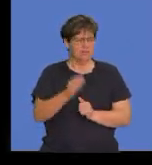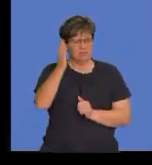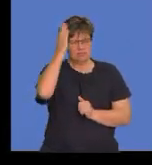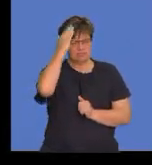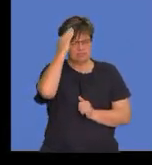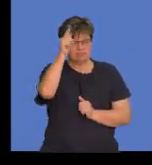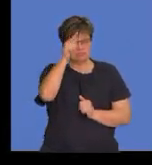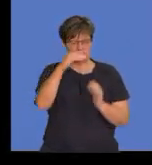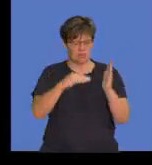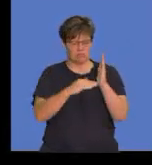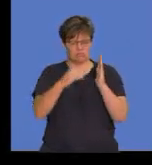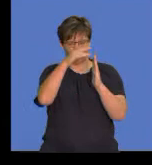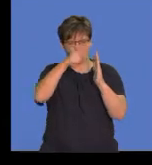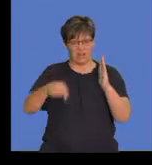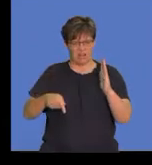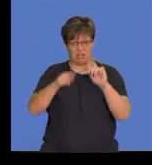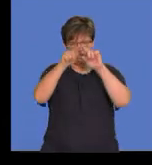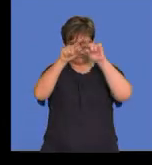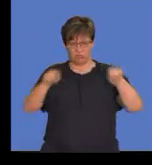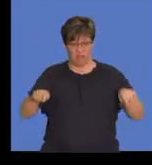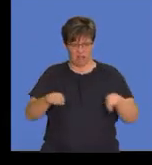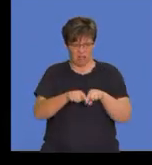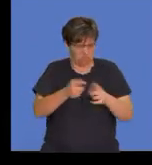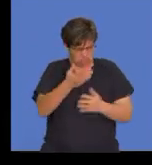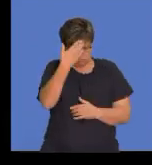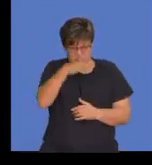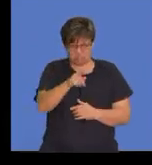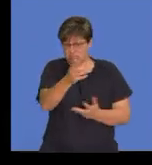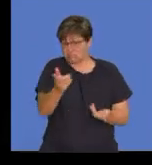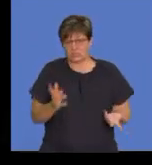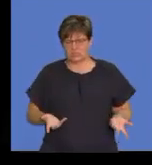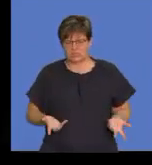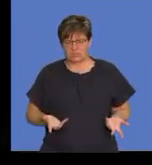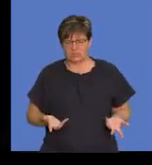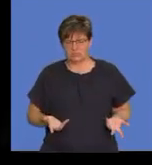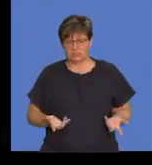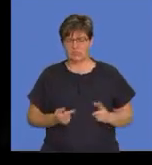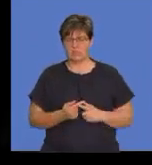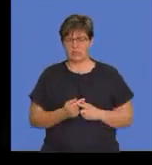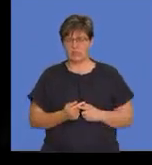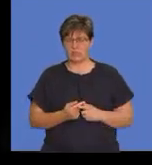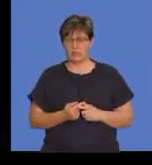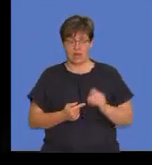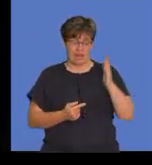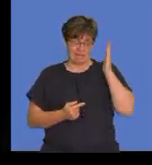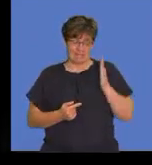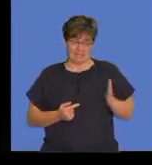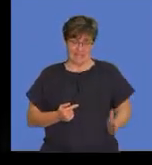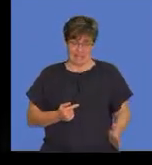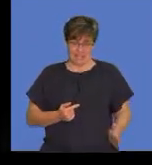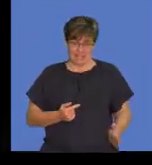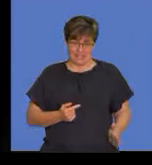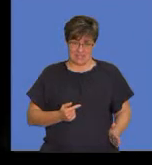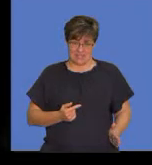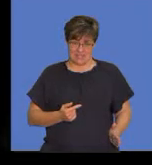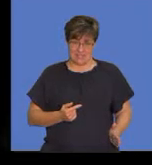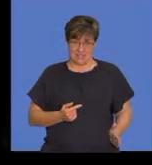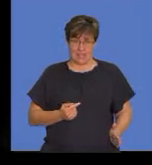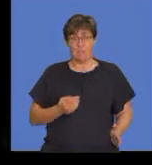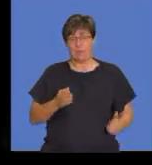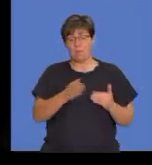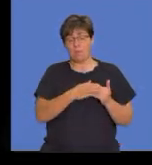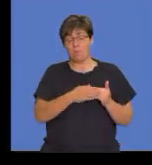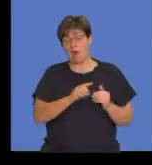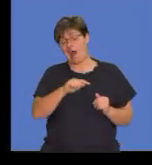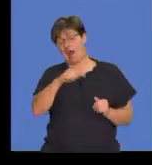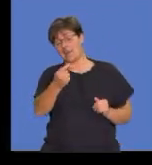about triangles, right? And also, can I calculate one side of a triangle if I'm given maybe one more